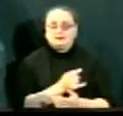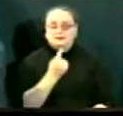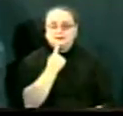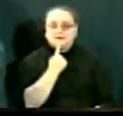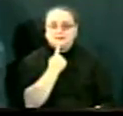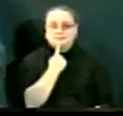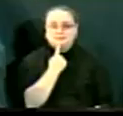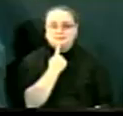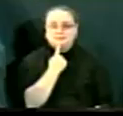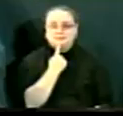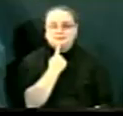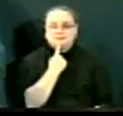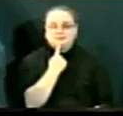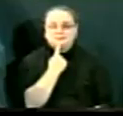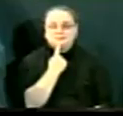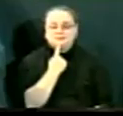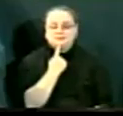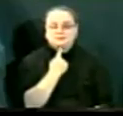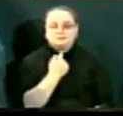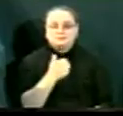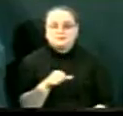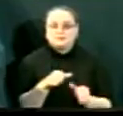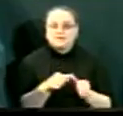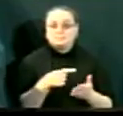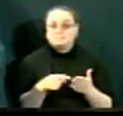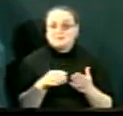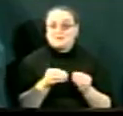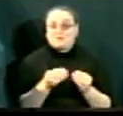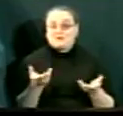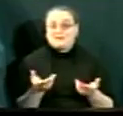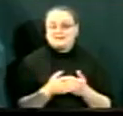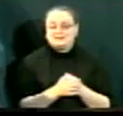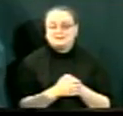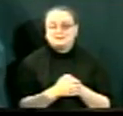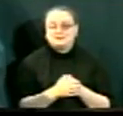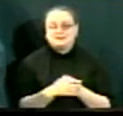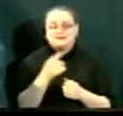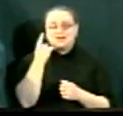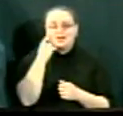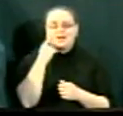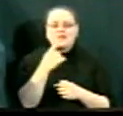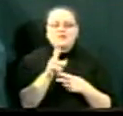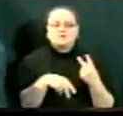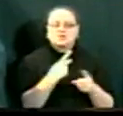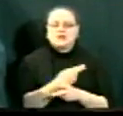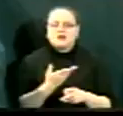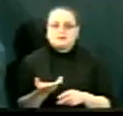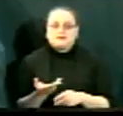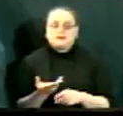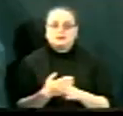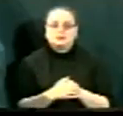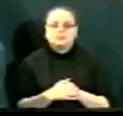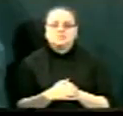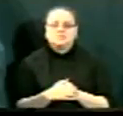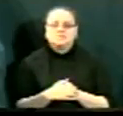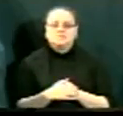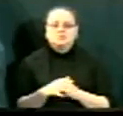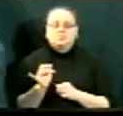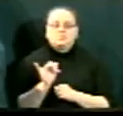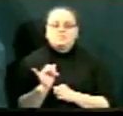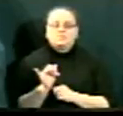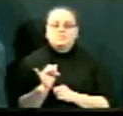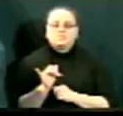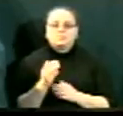say, we're going to keep, paying more for it. I think those types of things, and we've